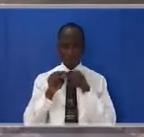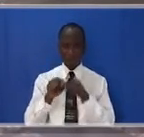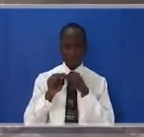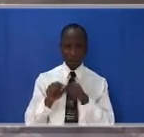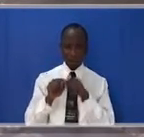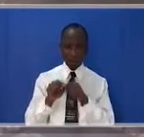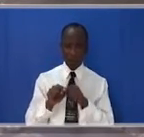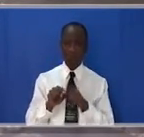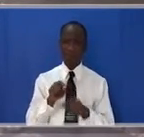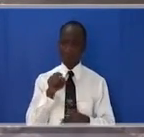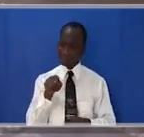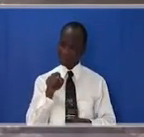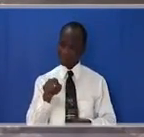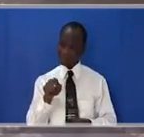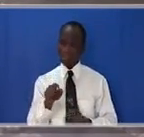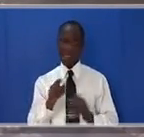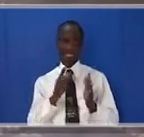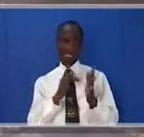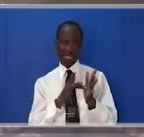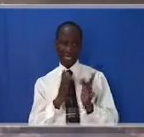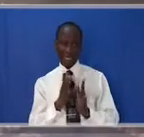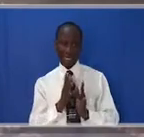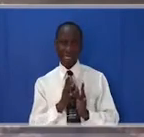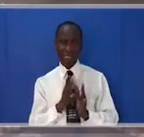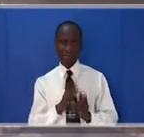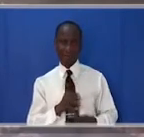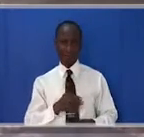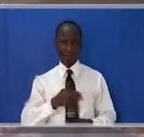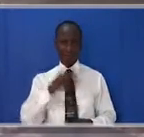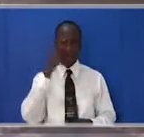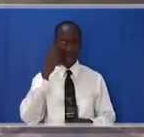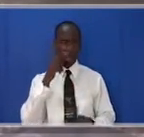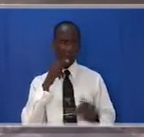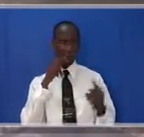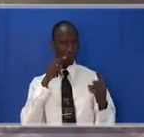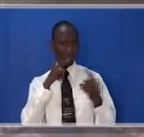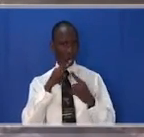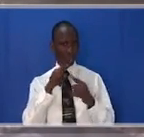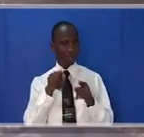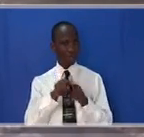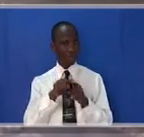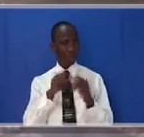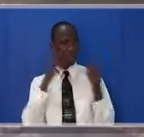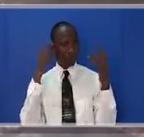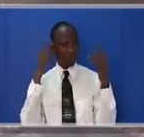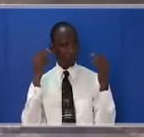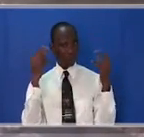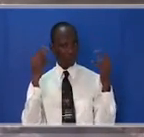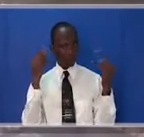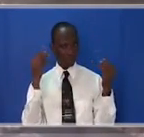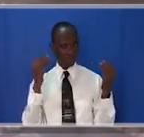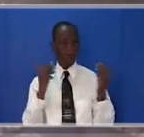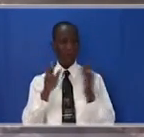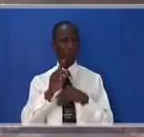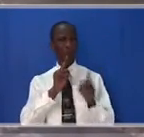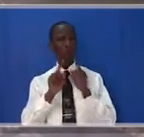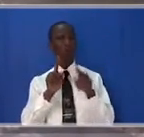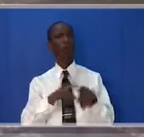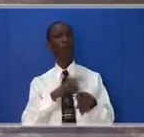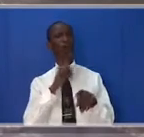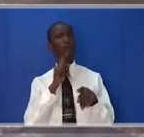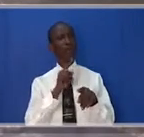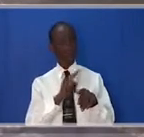odifu kesia, otise Moses, a no nyankupon, aka, achile Moses se, obe mano so,